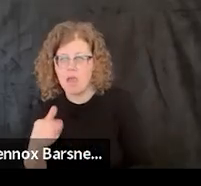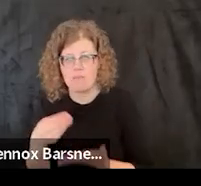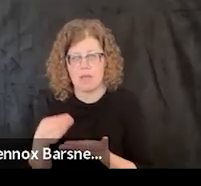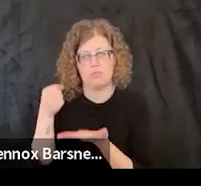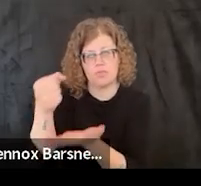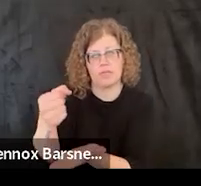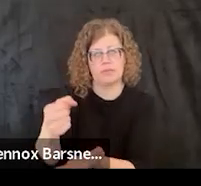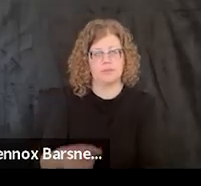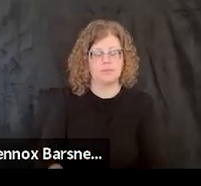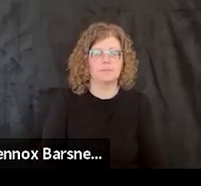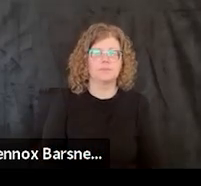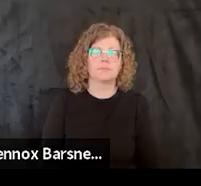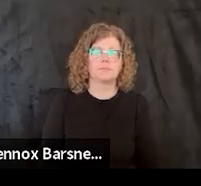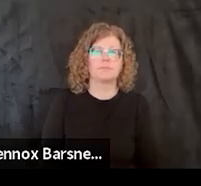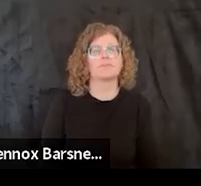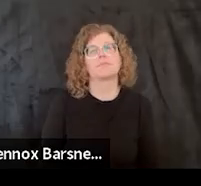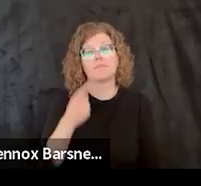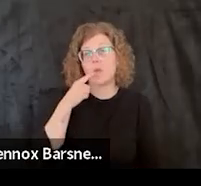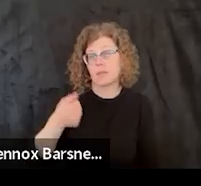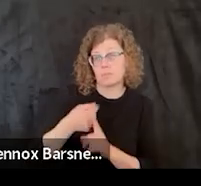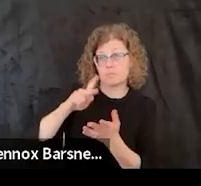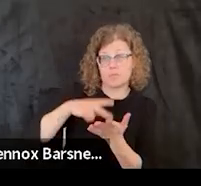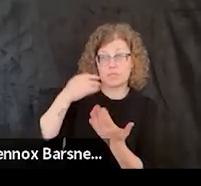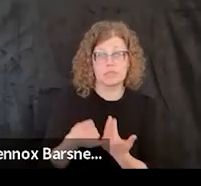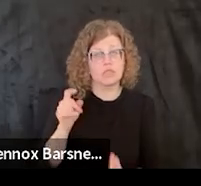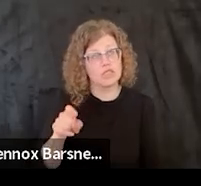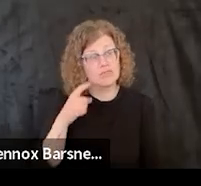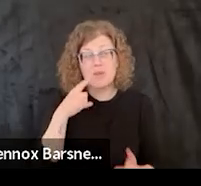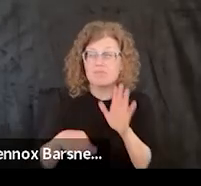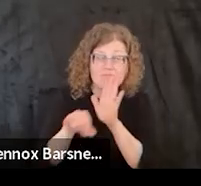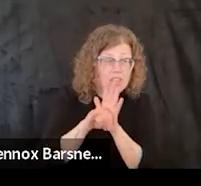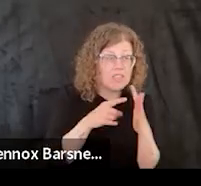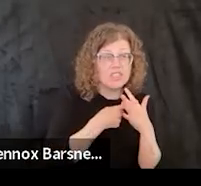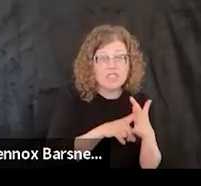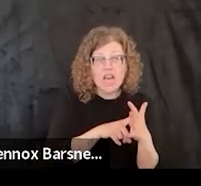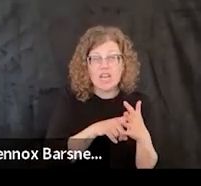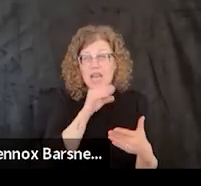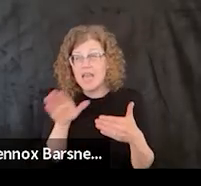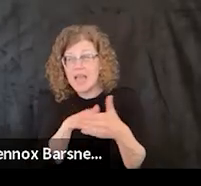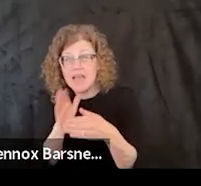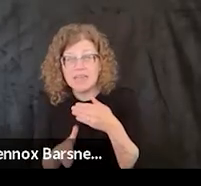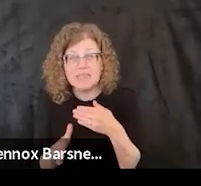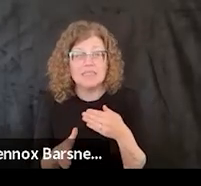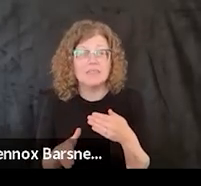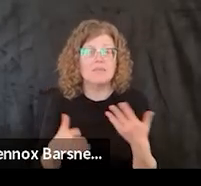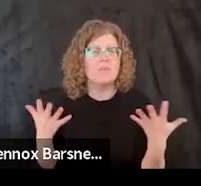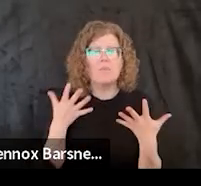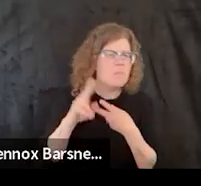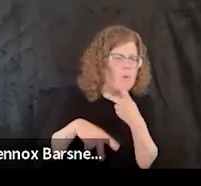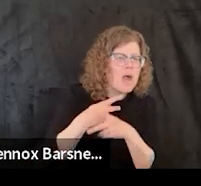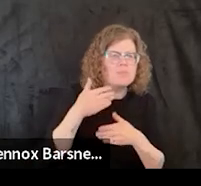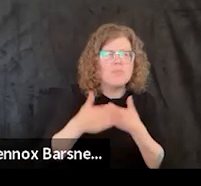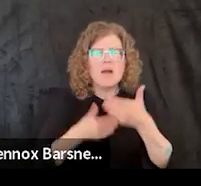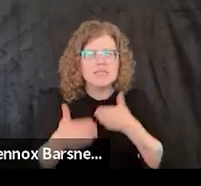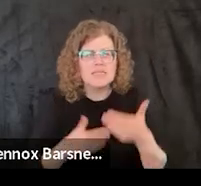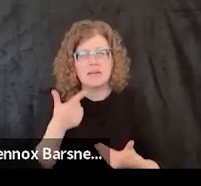Projects should have a clear start and end date with a specific set of activities, processes, and goals, and a